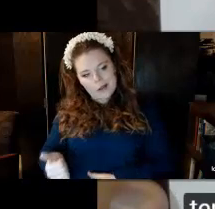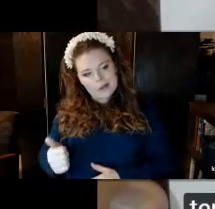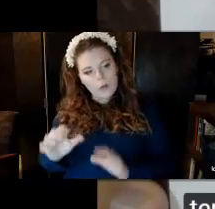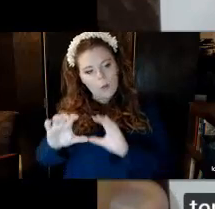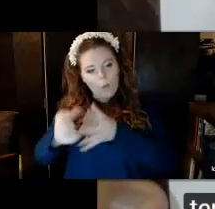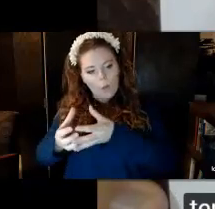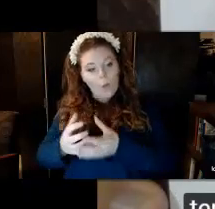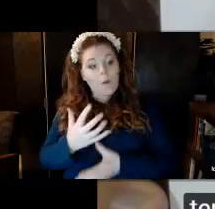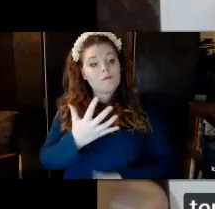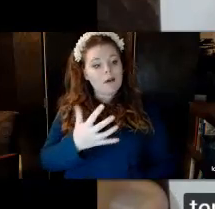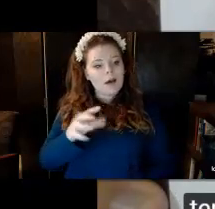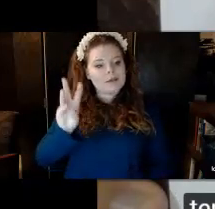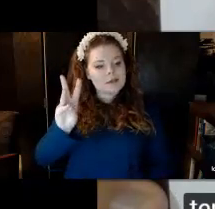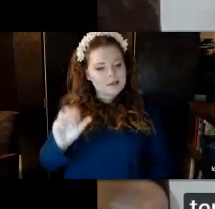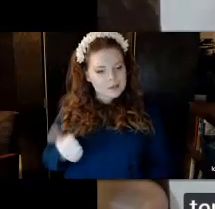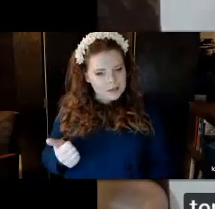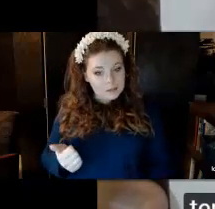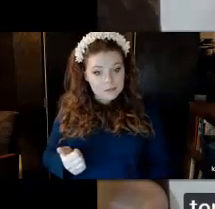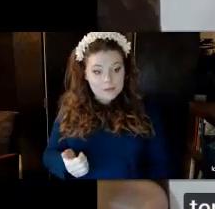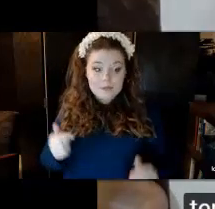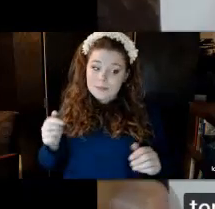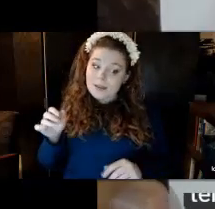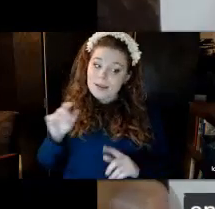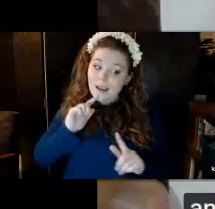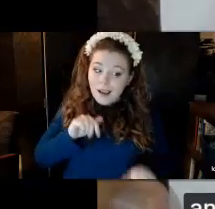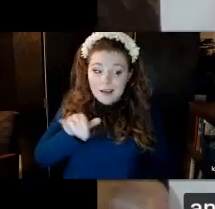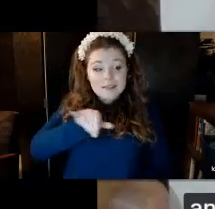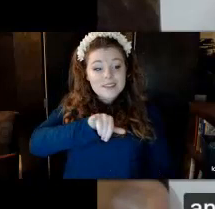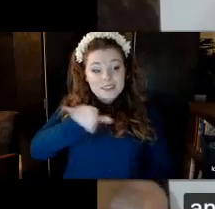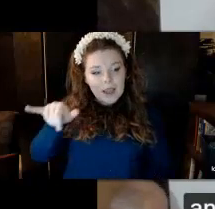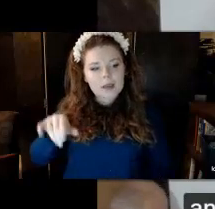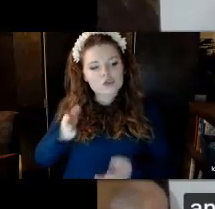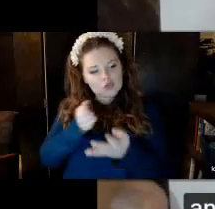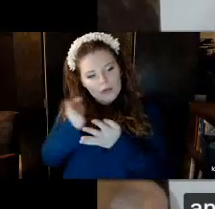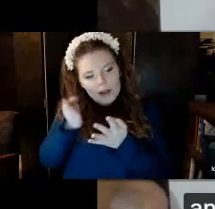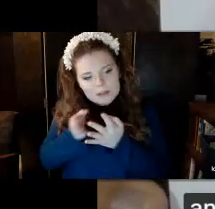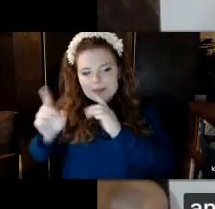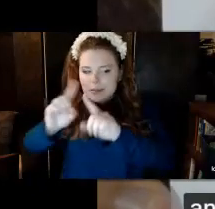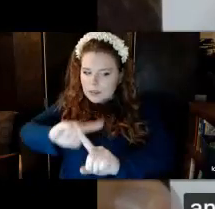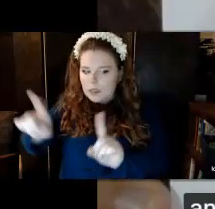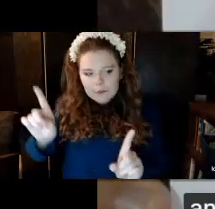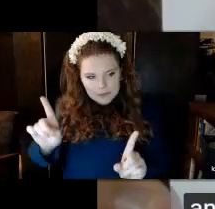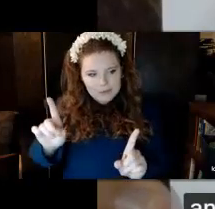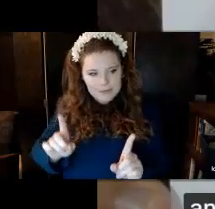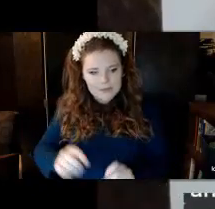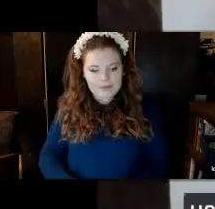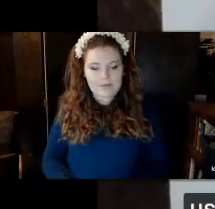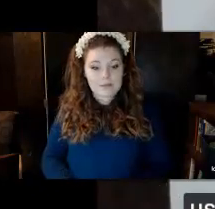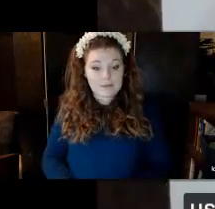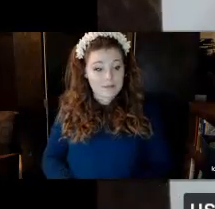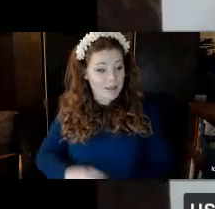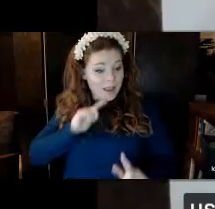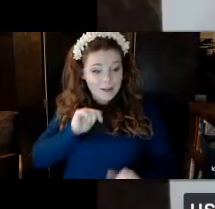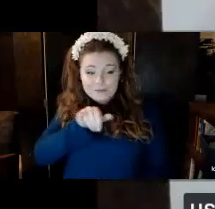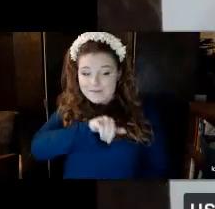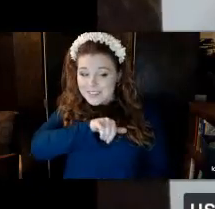5 and 6/10. So look, same answer. I used a different strategy there. And I still got the